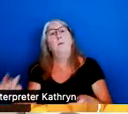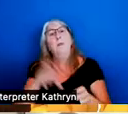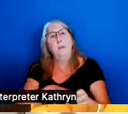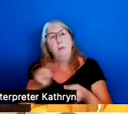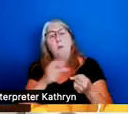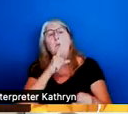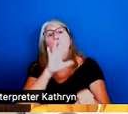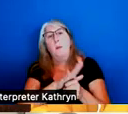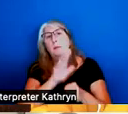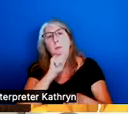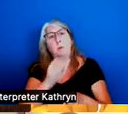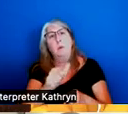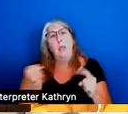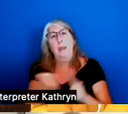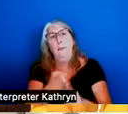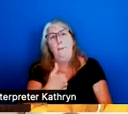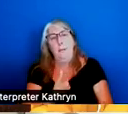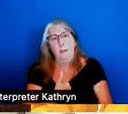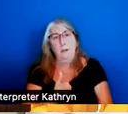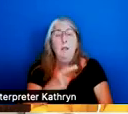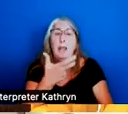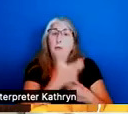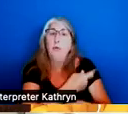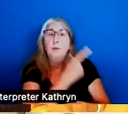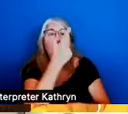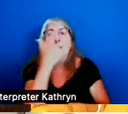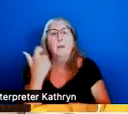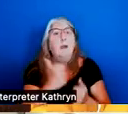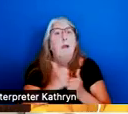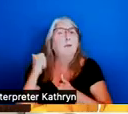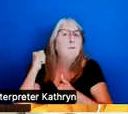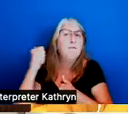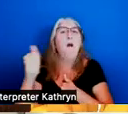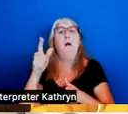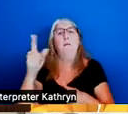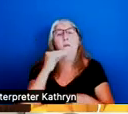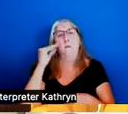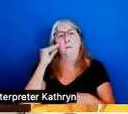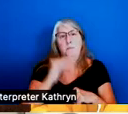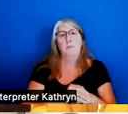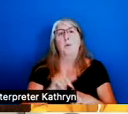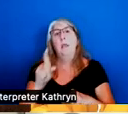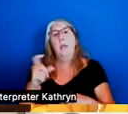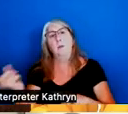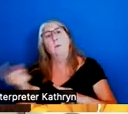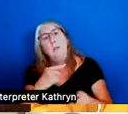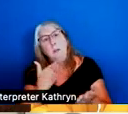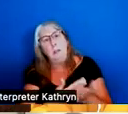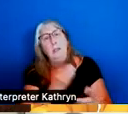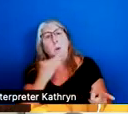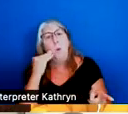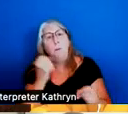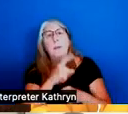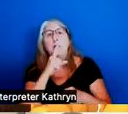and promise me that he was not going to hit me. And I had to trust him because I was far from home. So I have to get home and make sure I